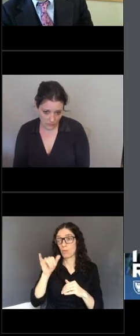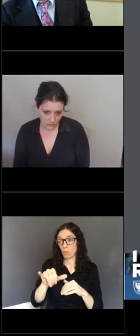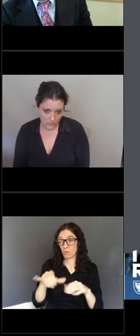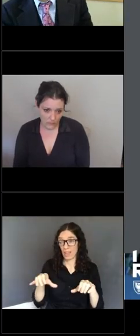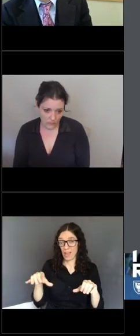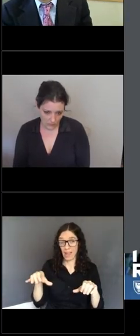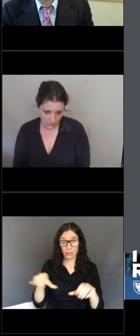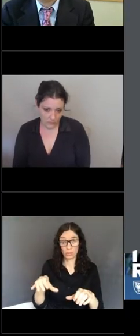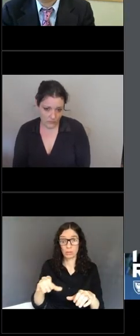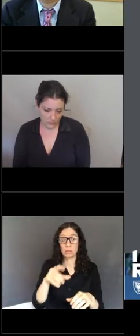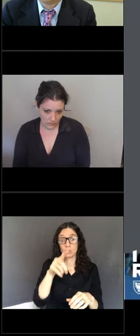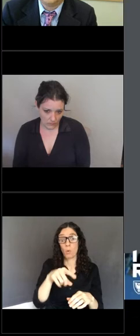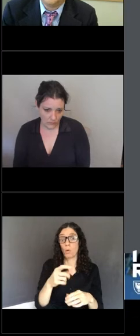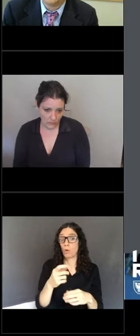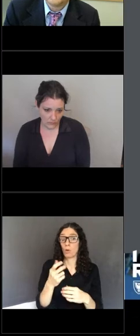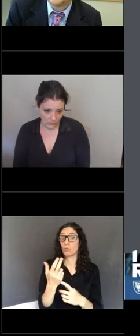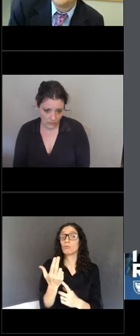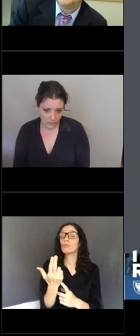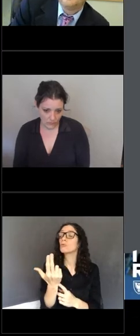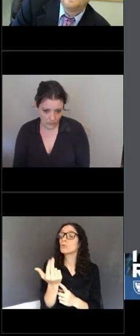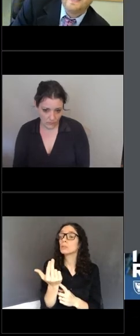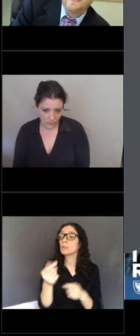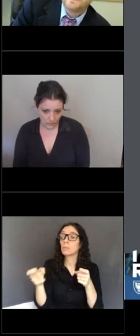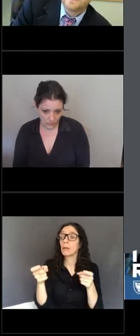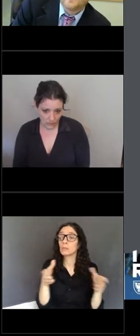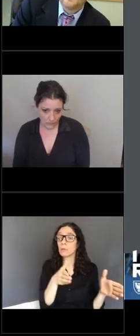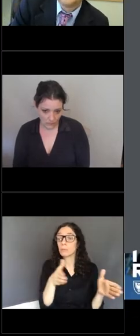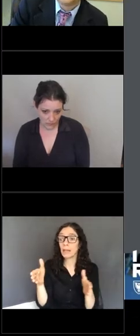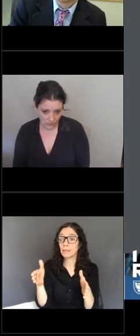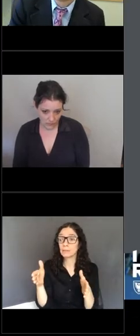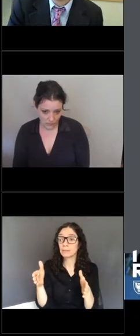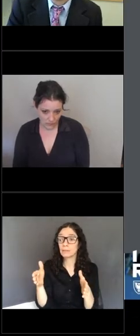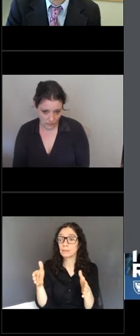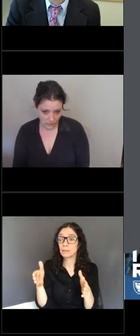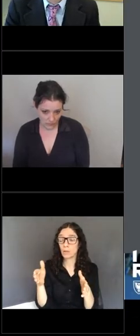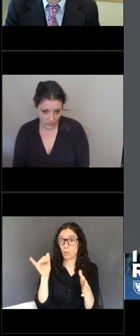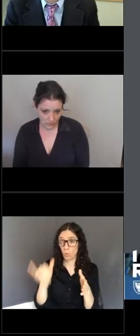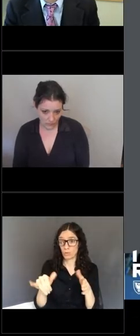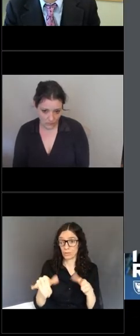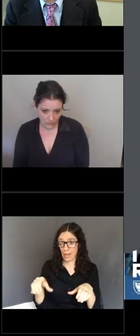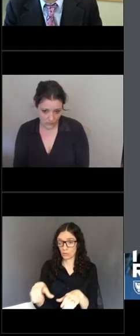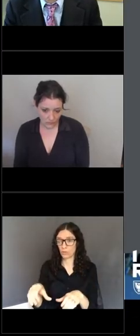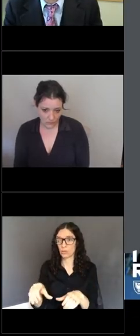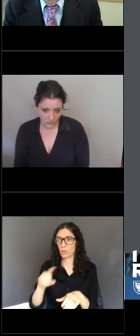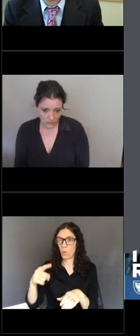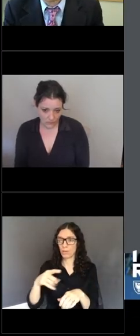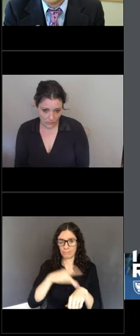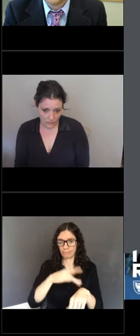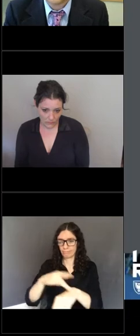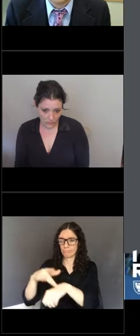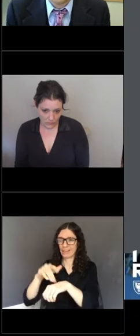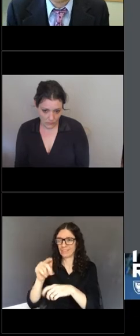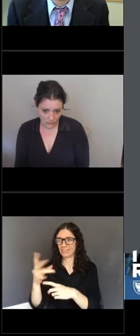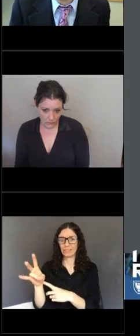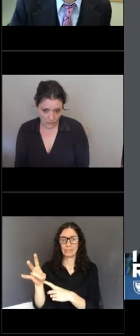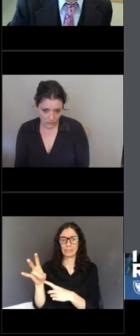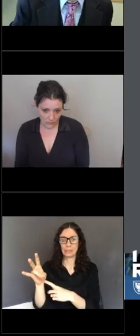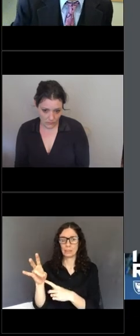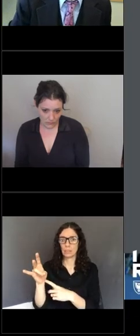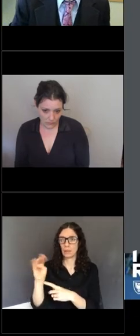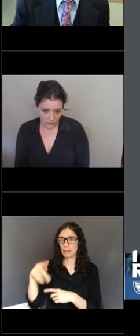across only 13 management plans. They covered 17 MPAs as total because there were a few MPAs that shared